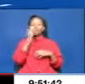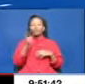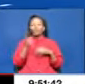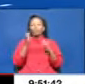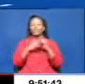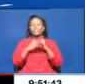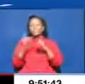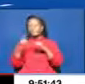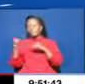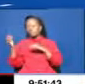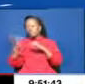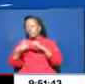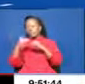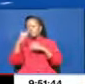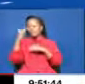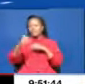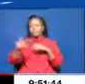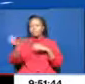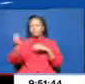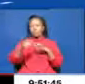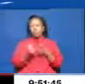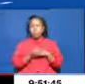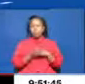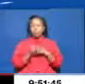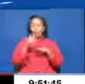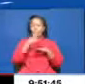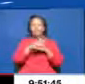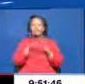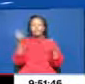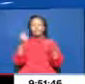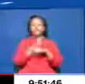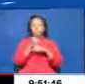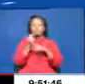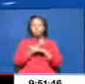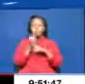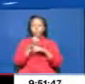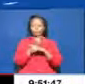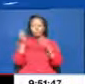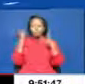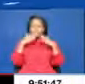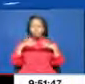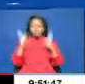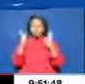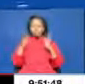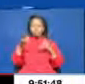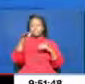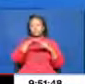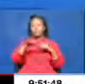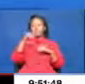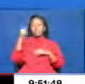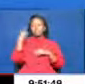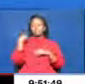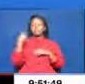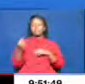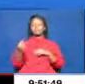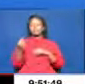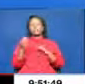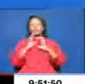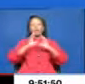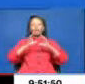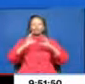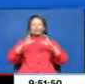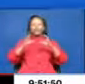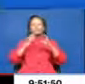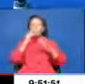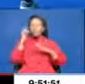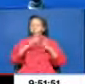next month. Speaking after her charges intensified their training at the University of Birmingham yesterday, Mwangi said it is a great opportunity for